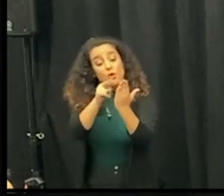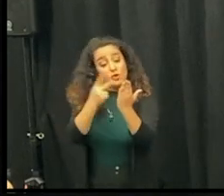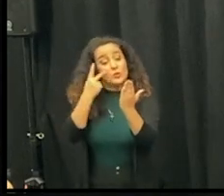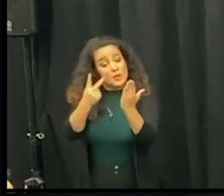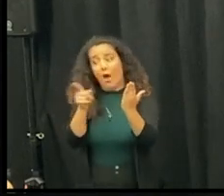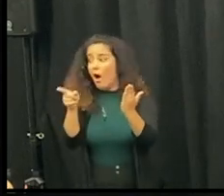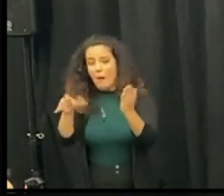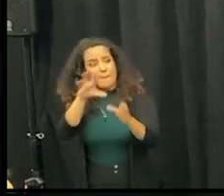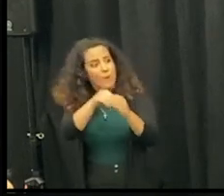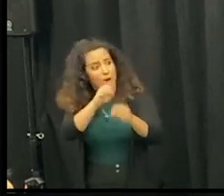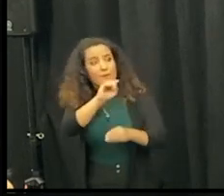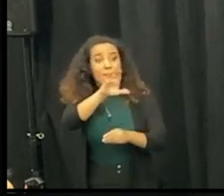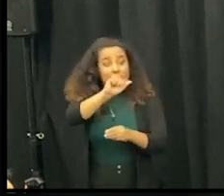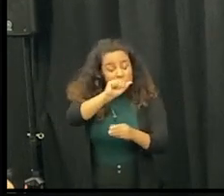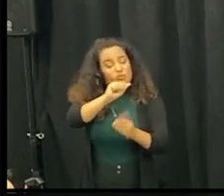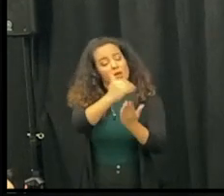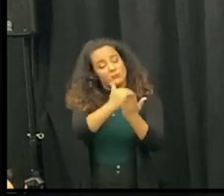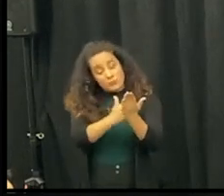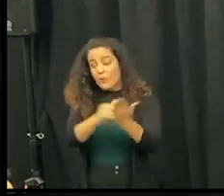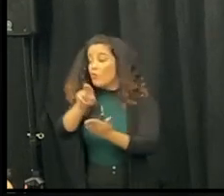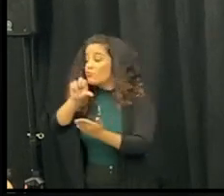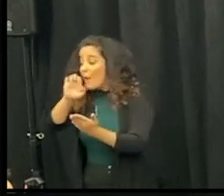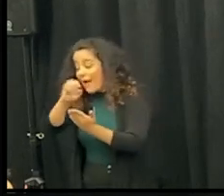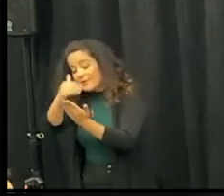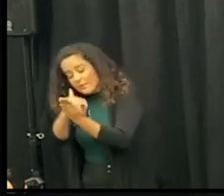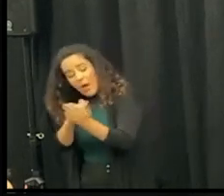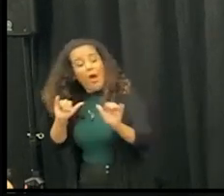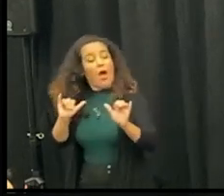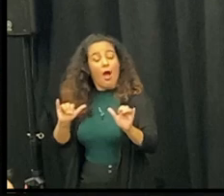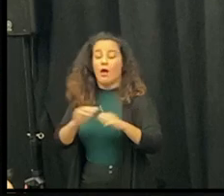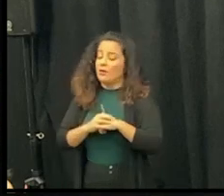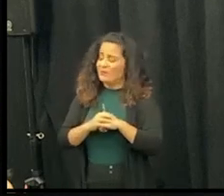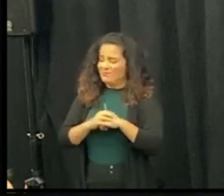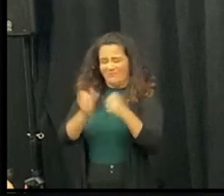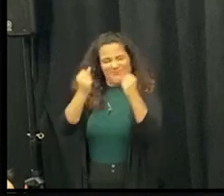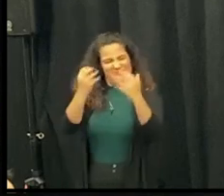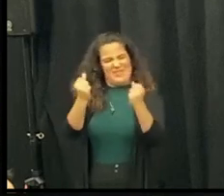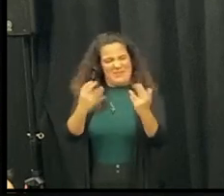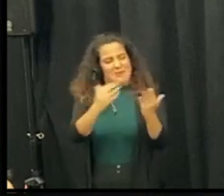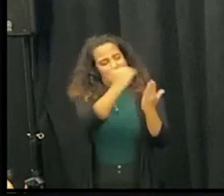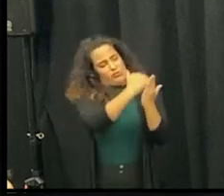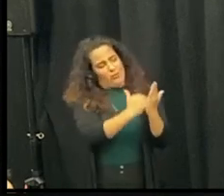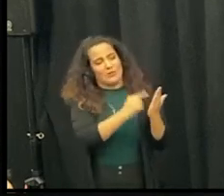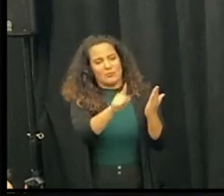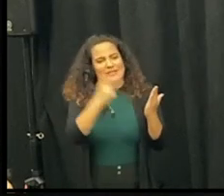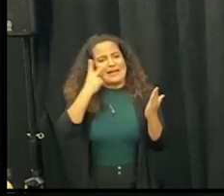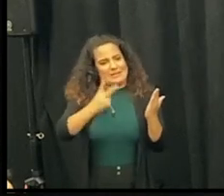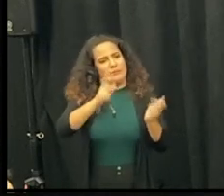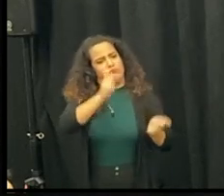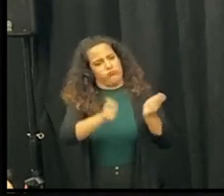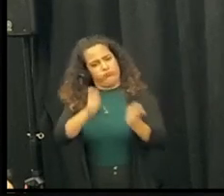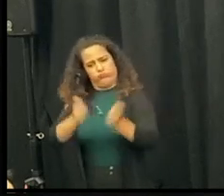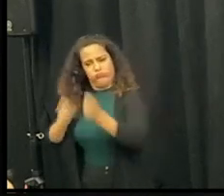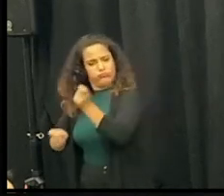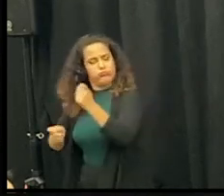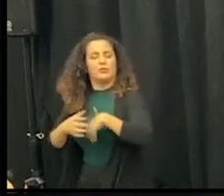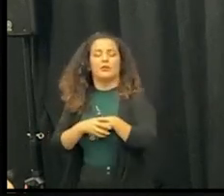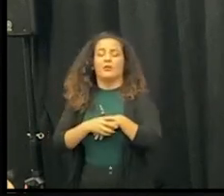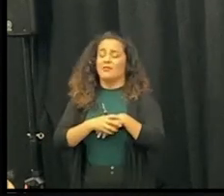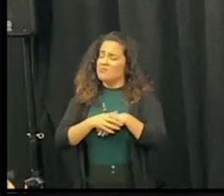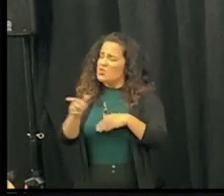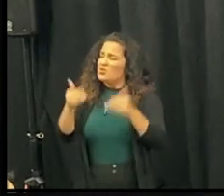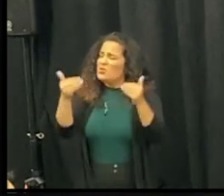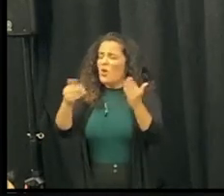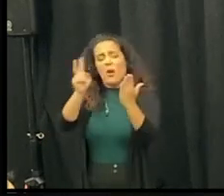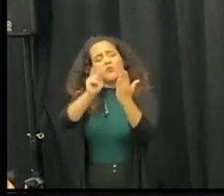they're in the Rise directory, they're in the Muse directory, there are a lot of directories that are changing the way people can be found in the industry, then you can read their